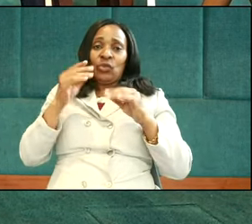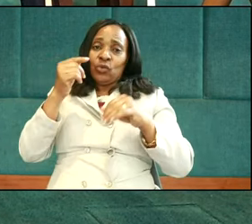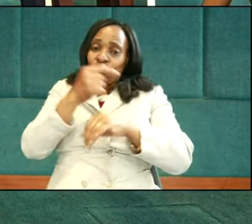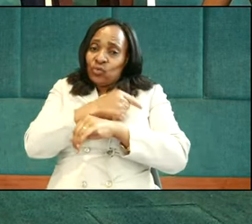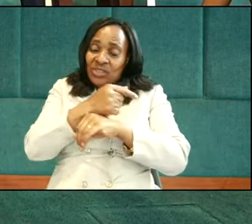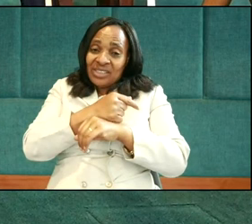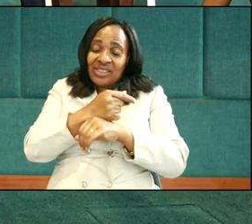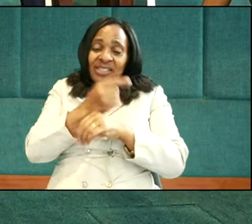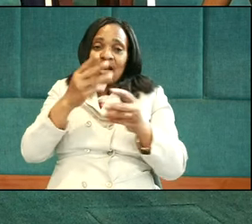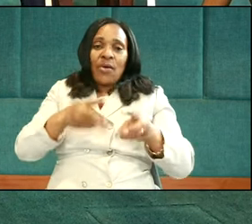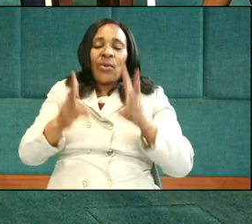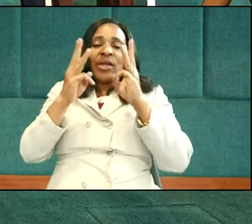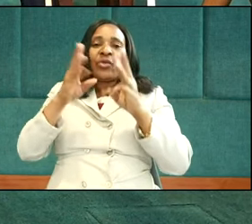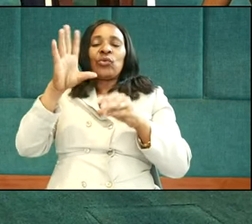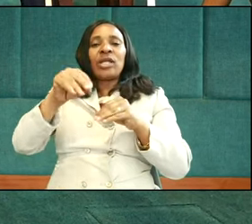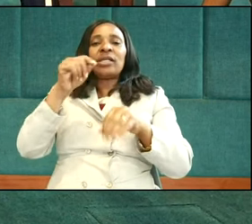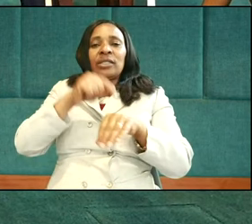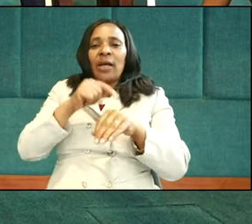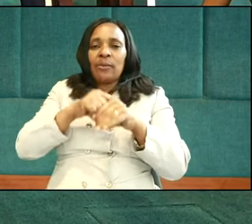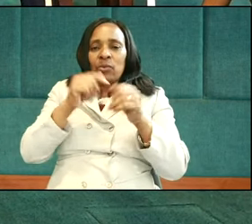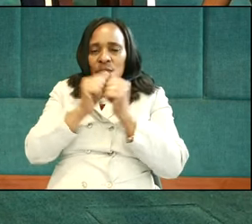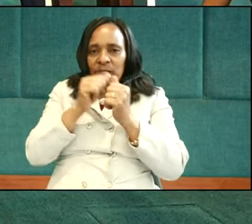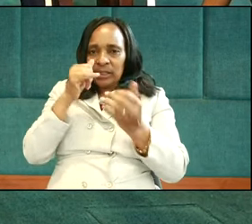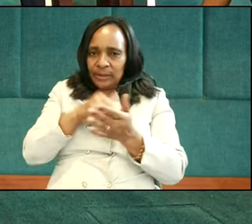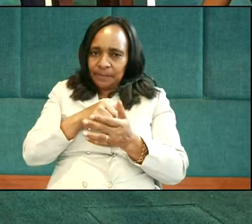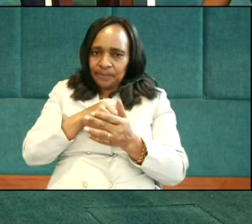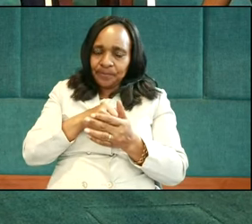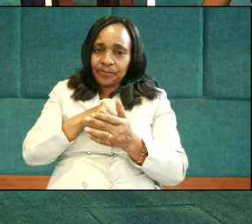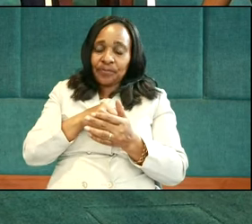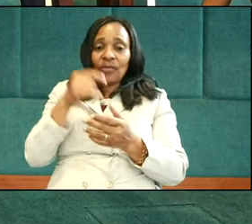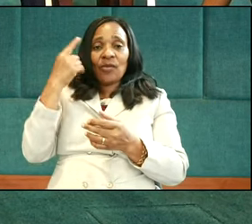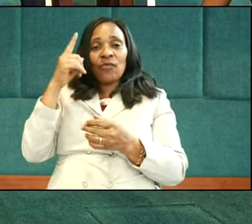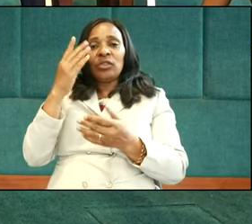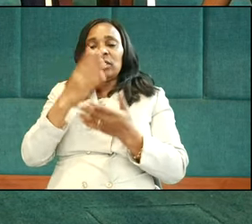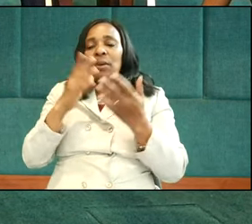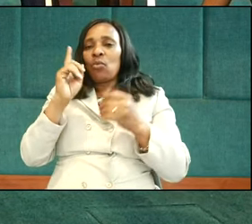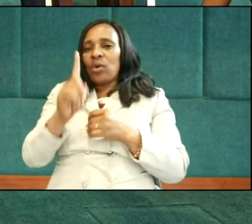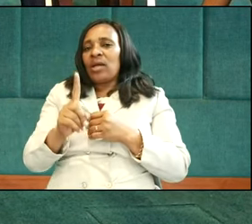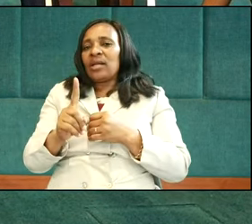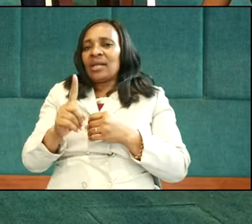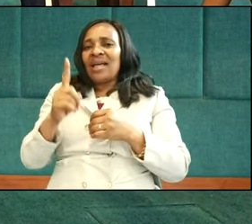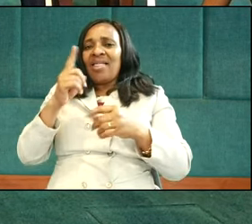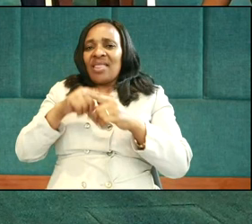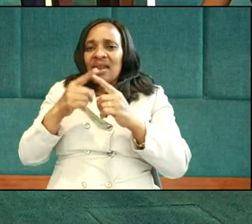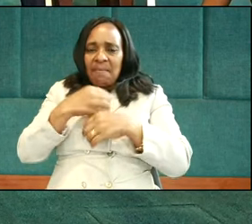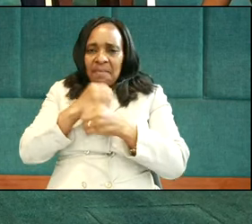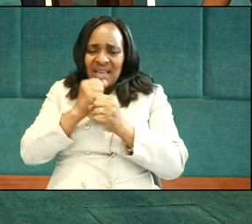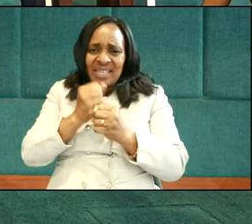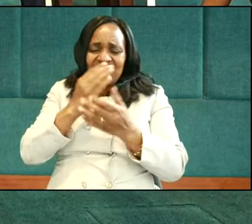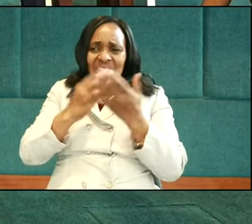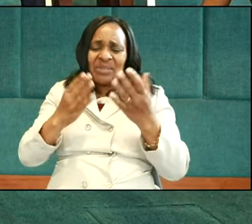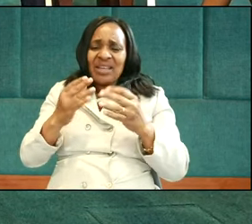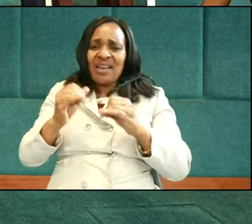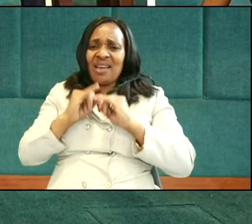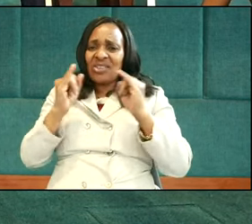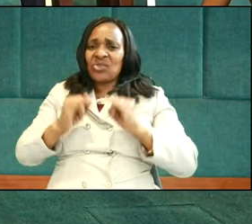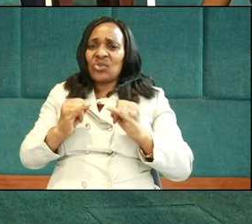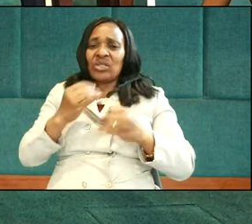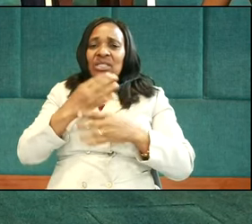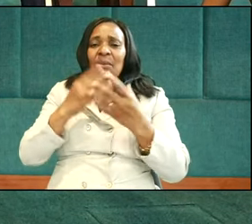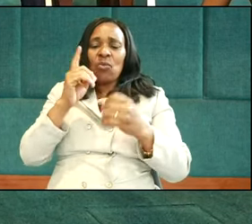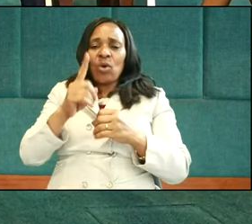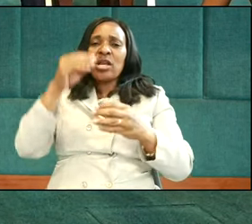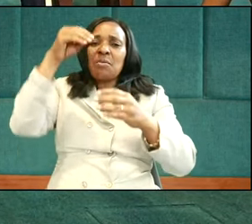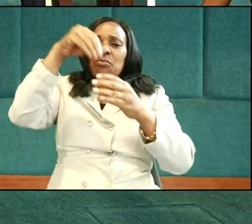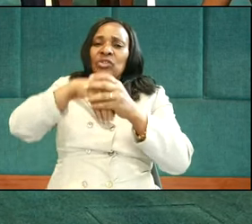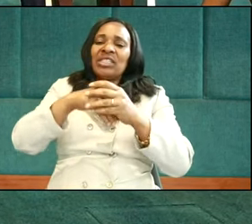way. You take time with it or someone. And making something an idol or someone would be putting